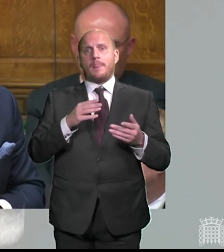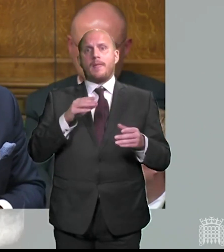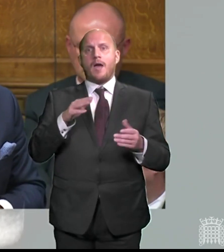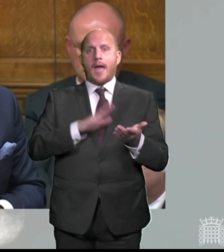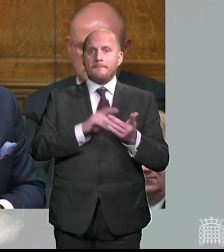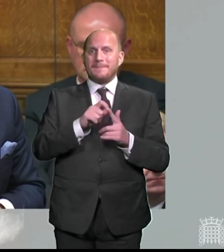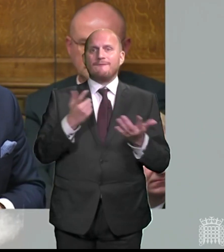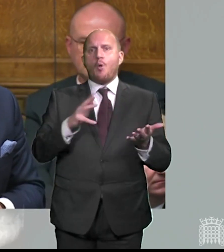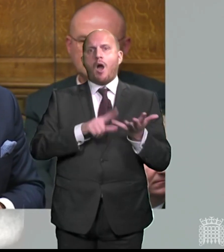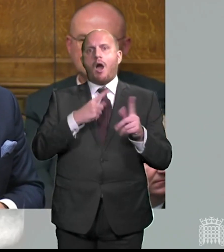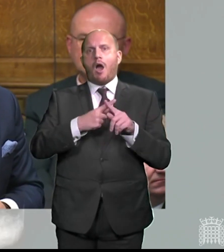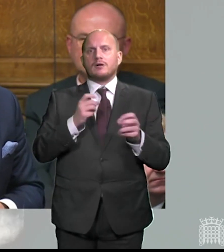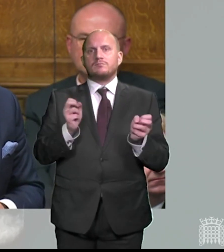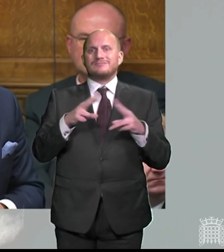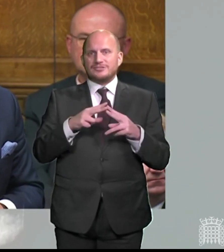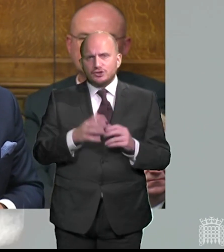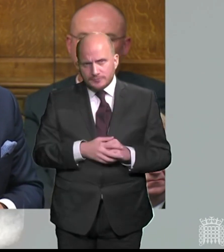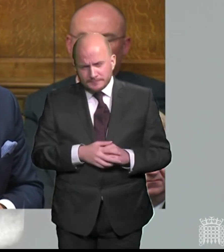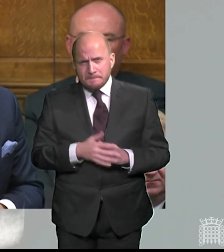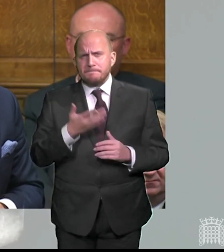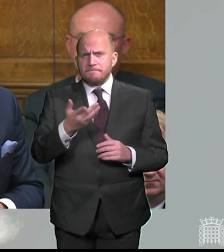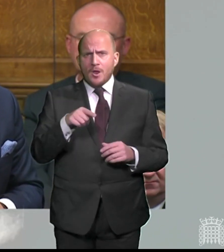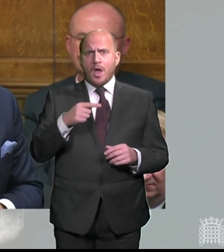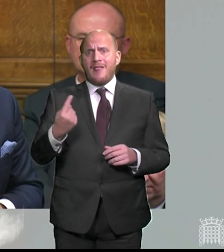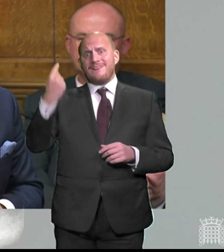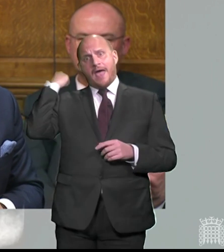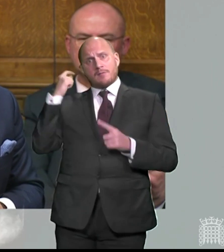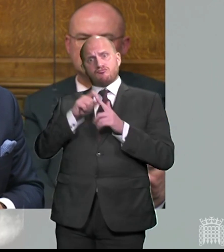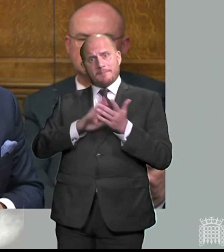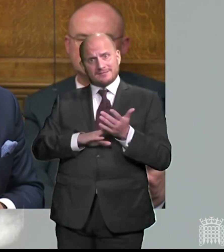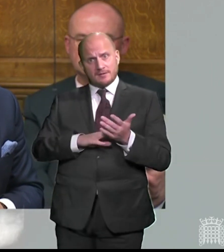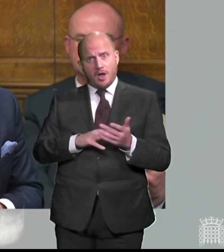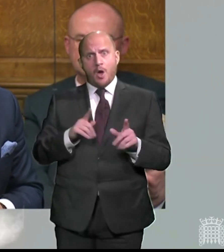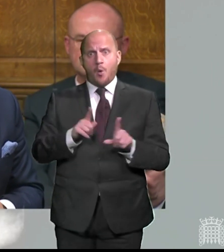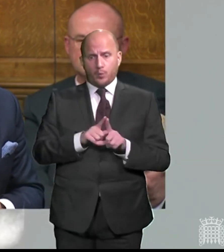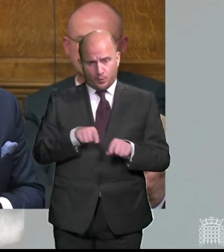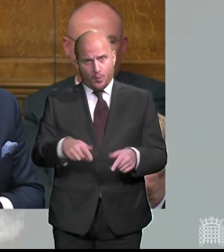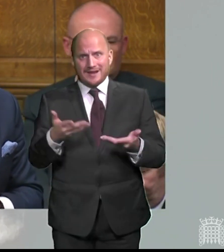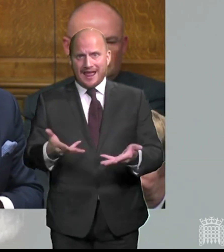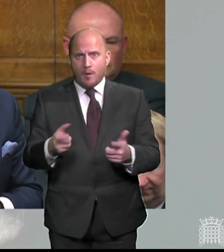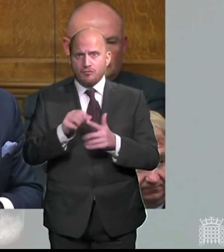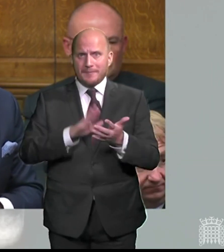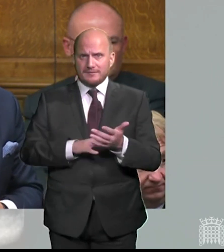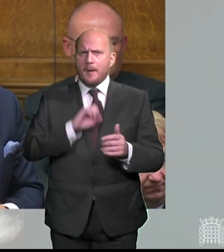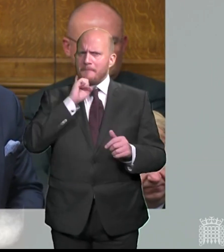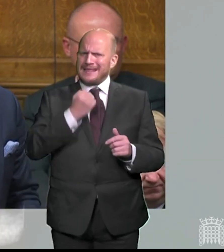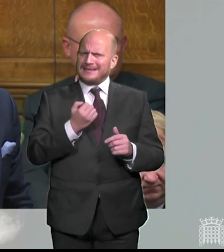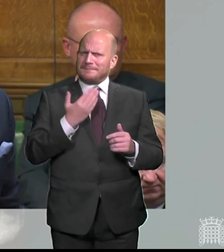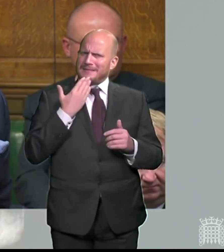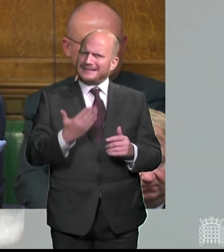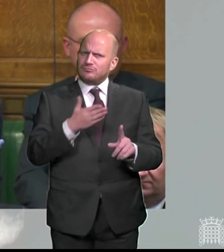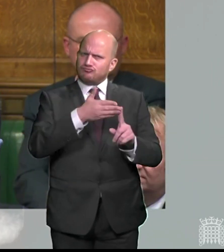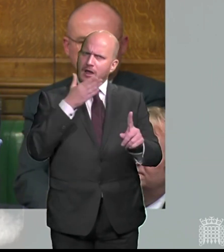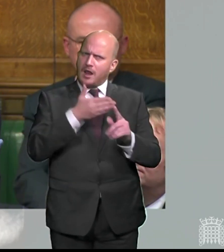But may I say, Mr. Speaker, there's a reason that she's come to the dispatch box with her usual mix of bluster